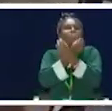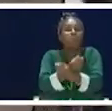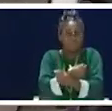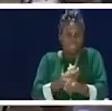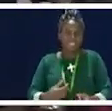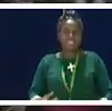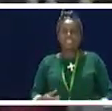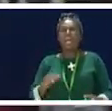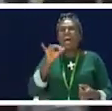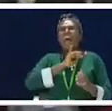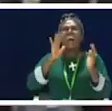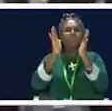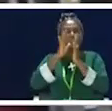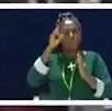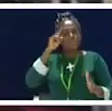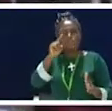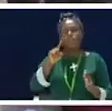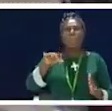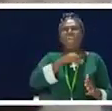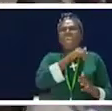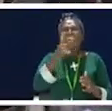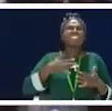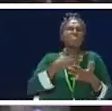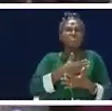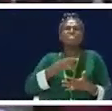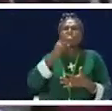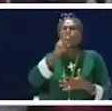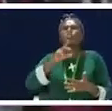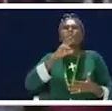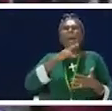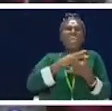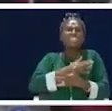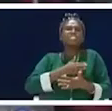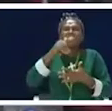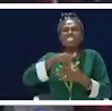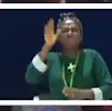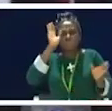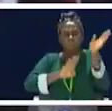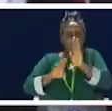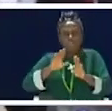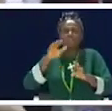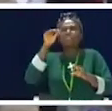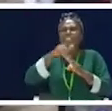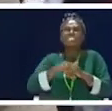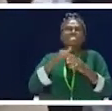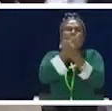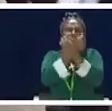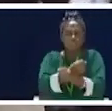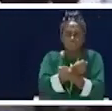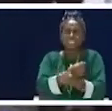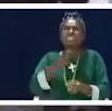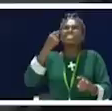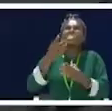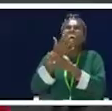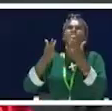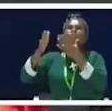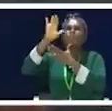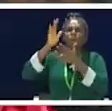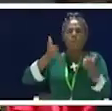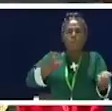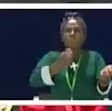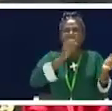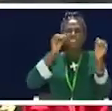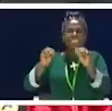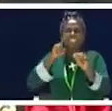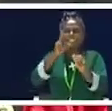you, every player you have been enjoying inside bondage, everlasting arm of God bring you out.